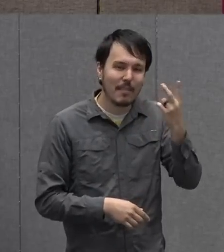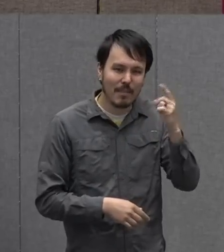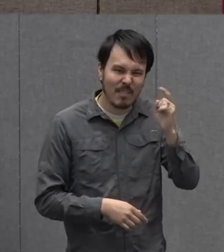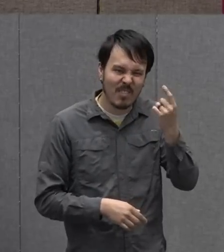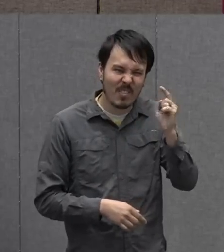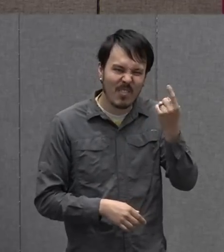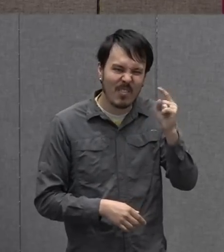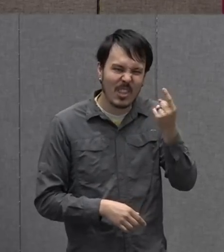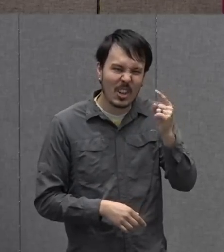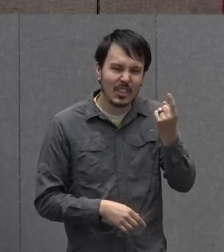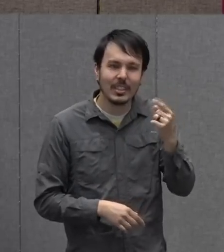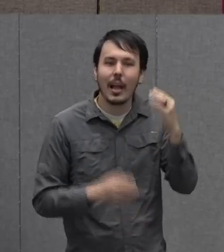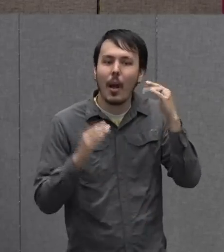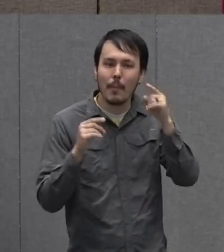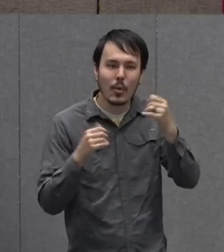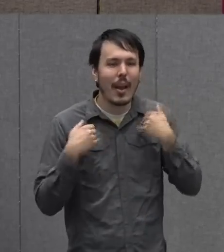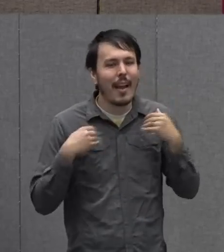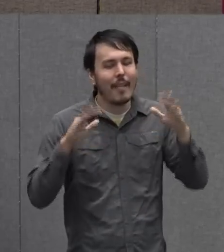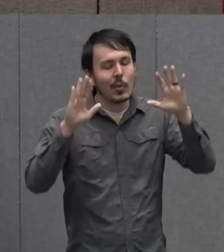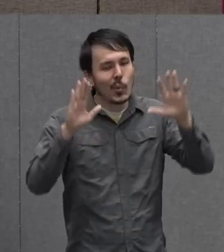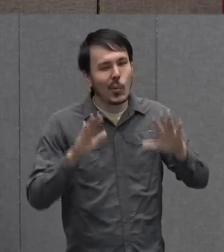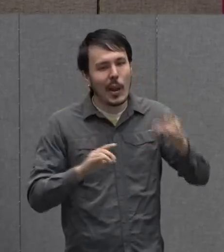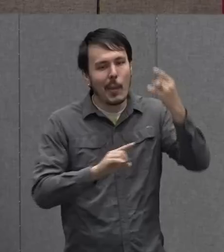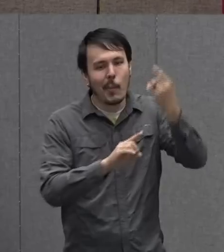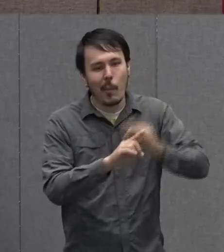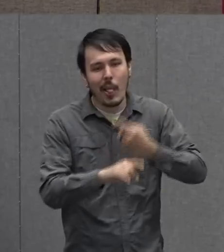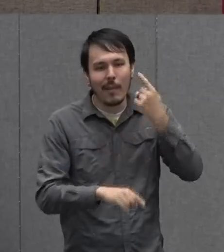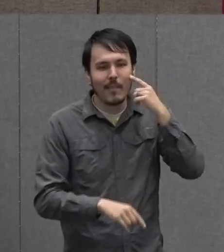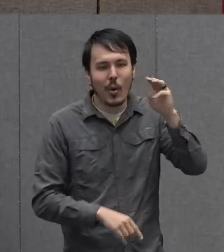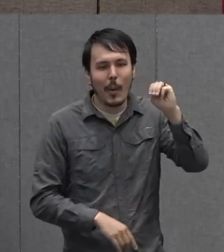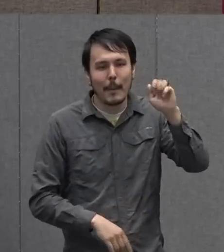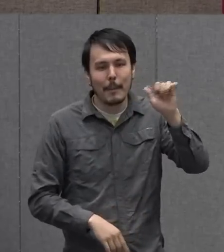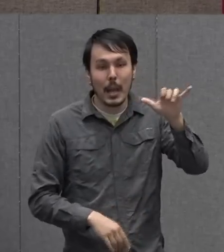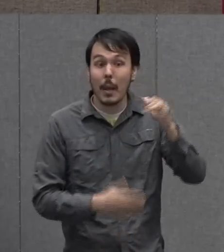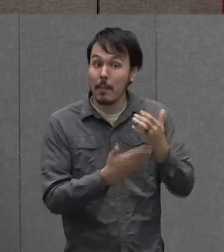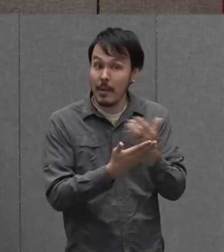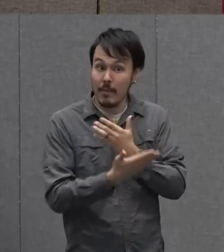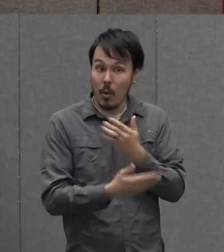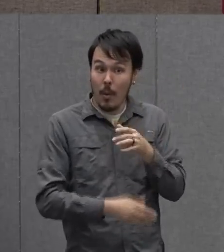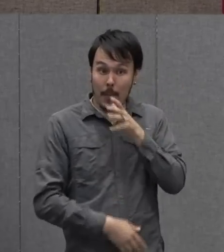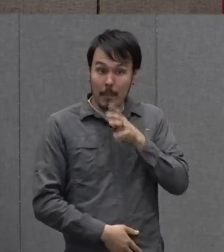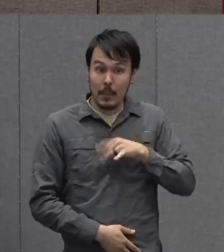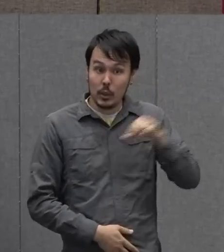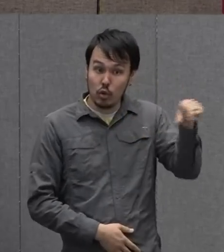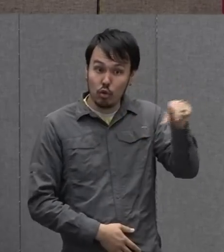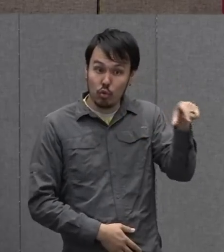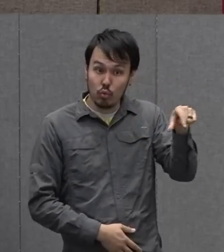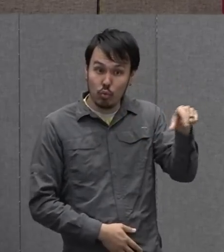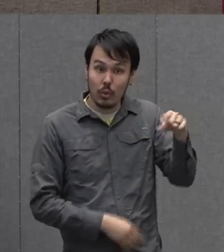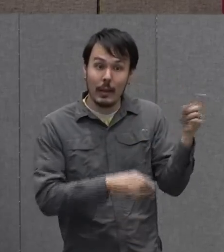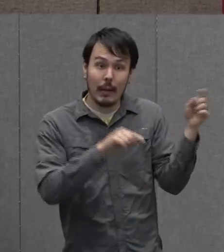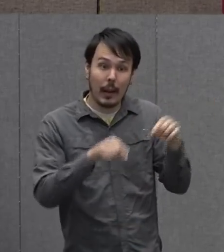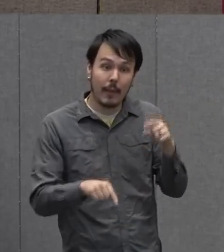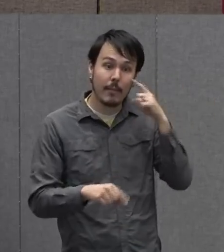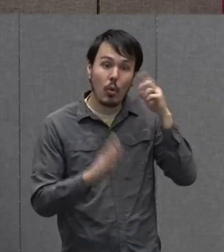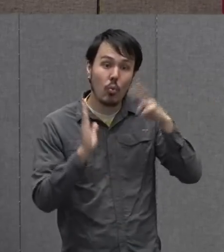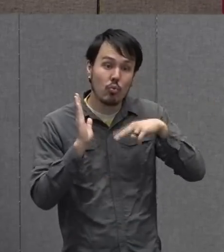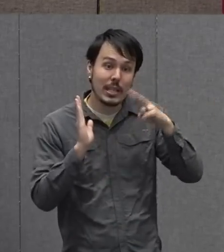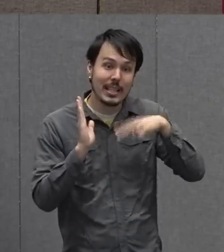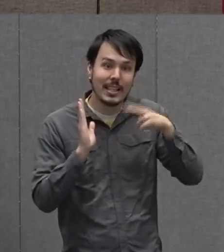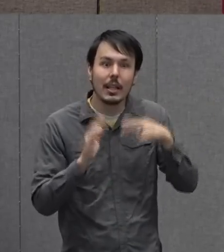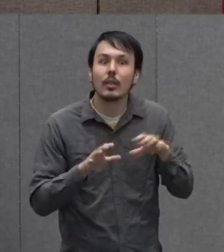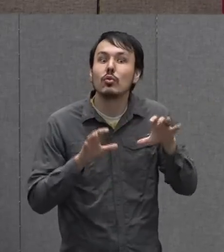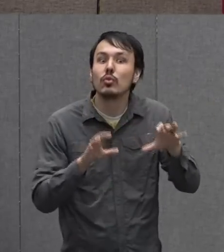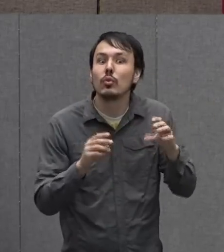have a great month of May. Before Miss Q comes on for our read aloud, let's